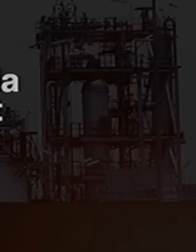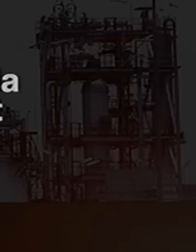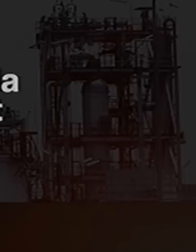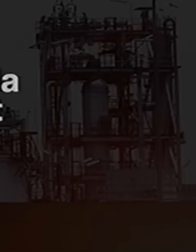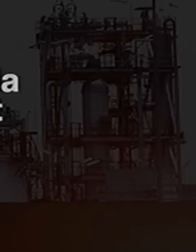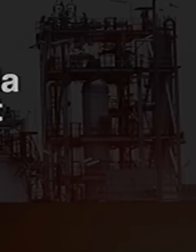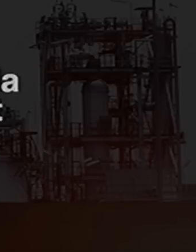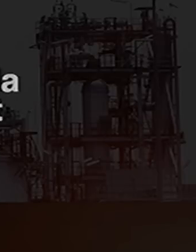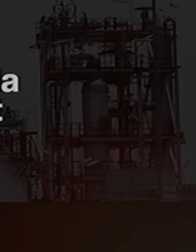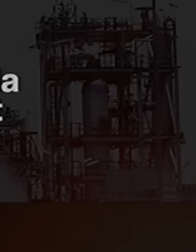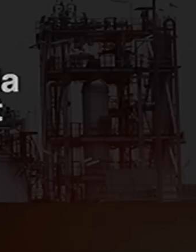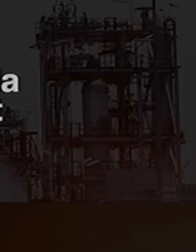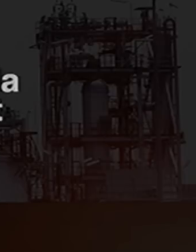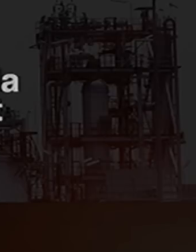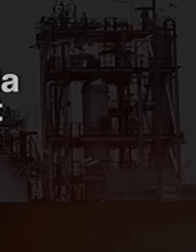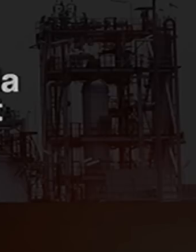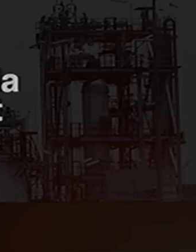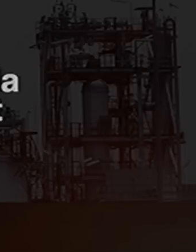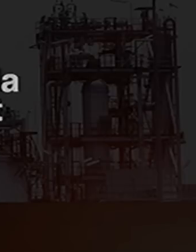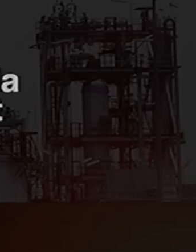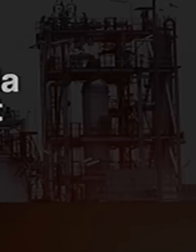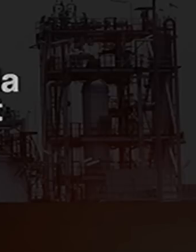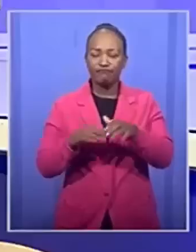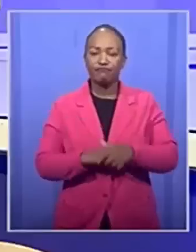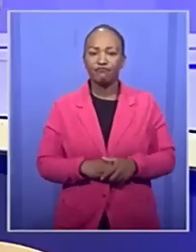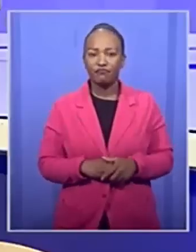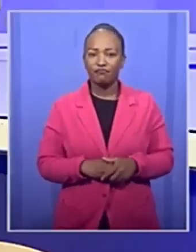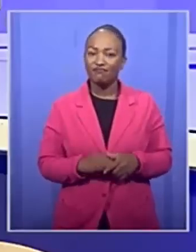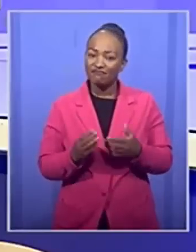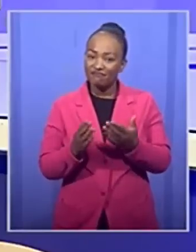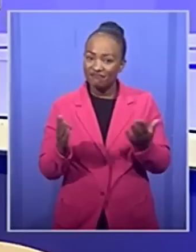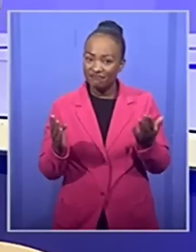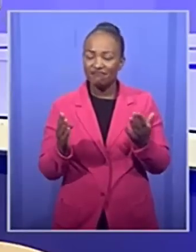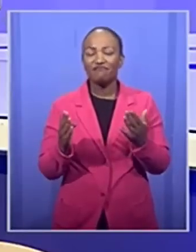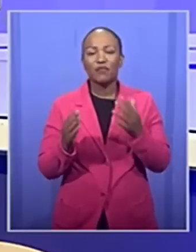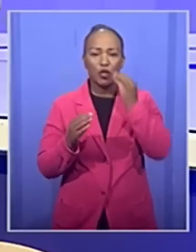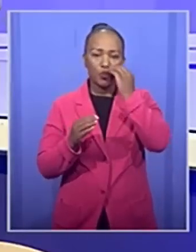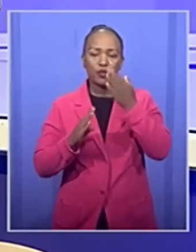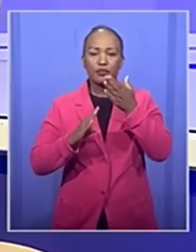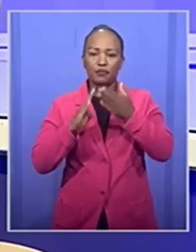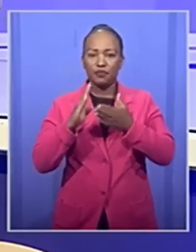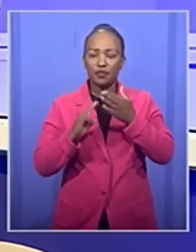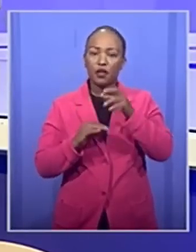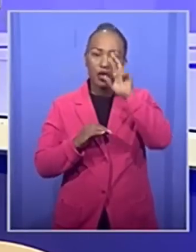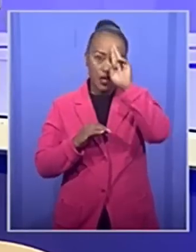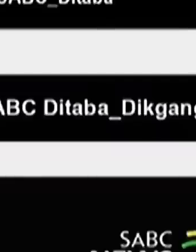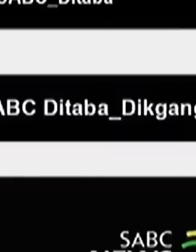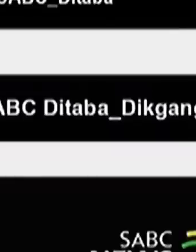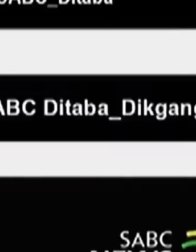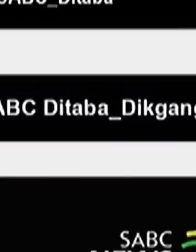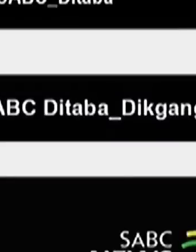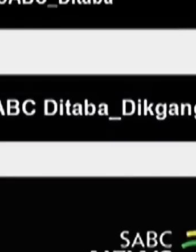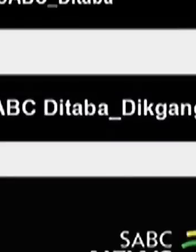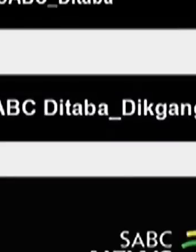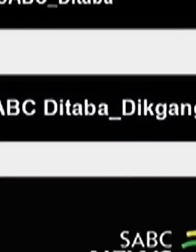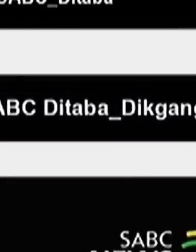Theko ya dirafša e kaonafetše ntle fela le ya oli. Bagešo di felela mo gopolang gore ditaba tša rena di a hwetšagala go app